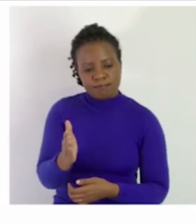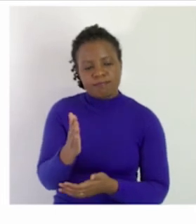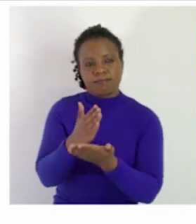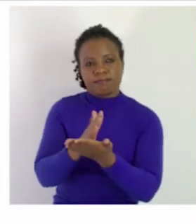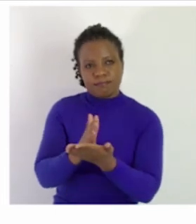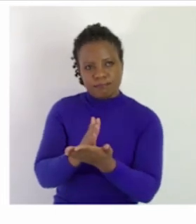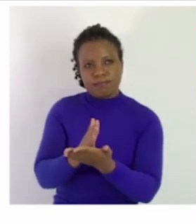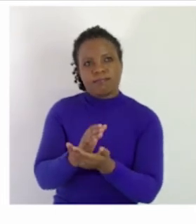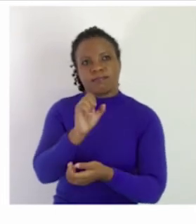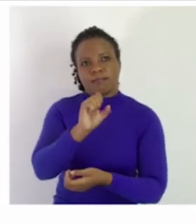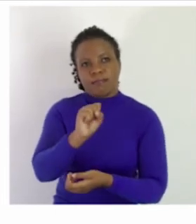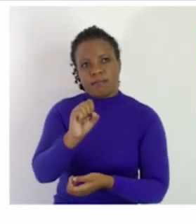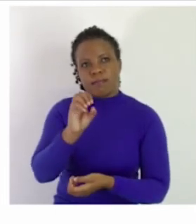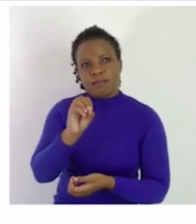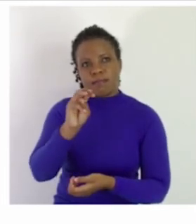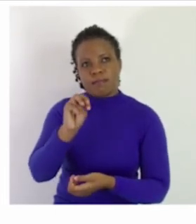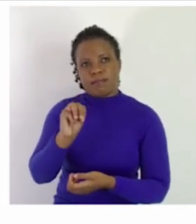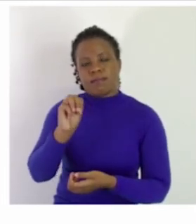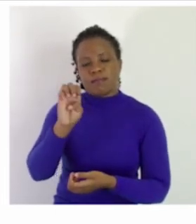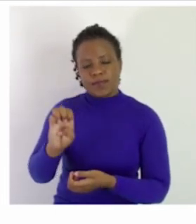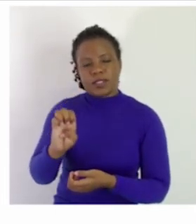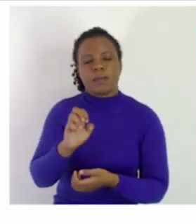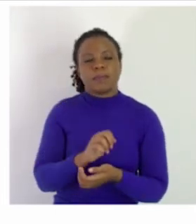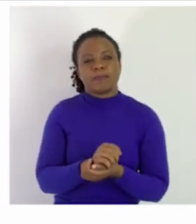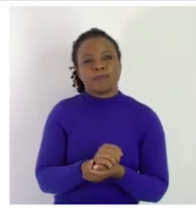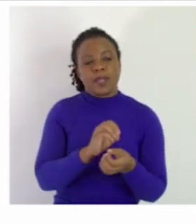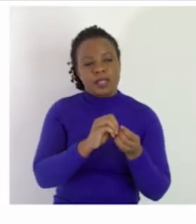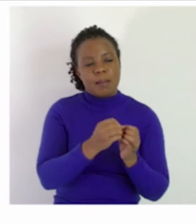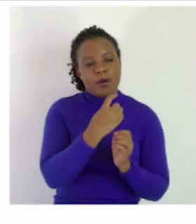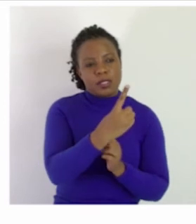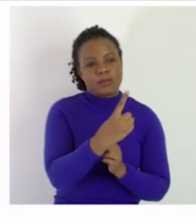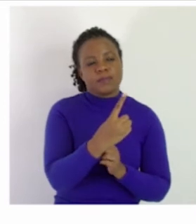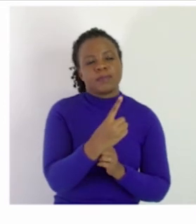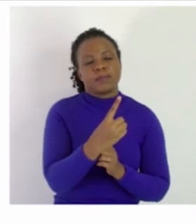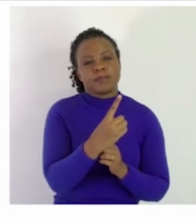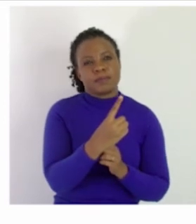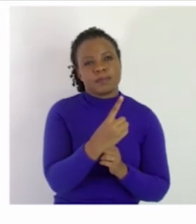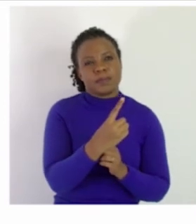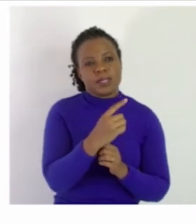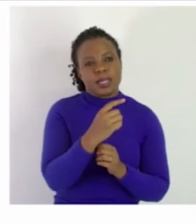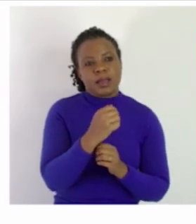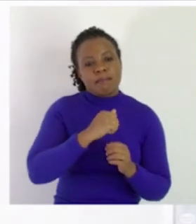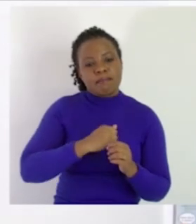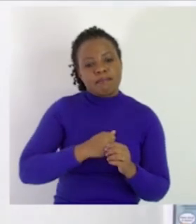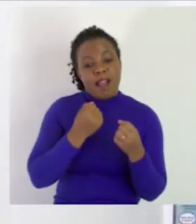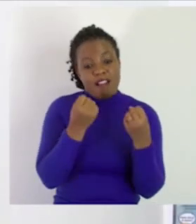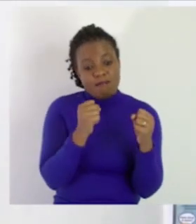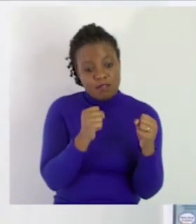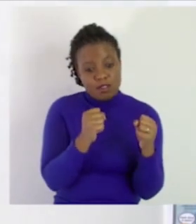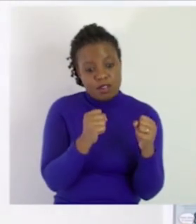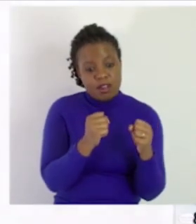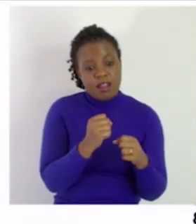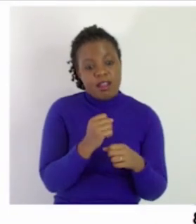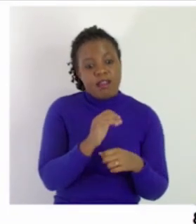sorry, a, an, and some. Number one says, in my fridge, there